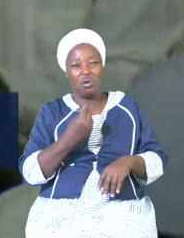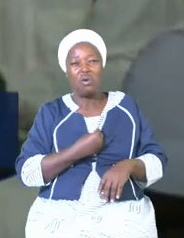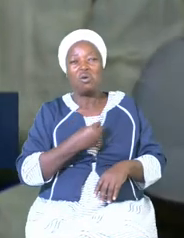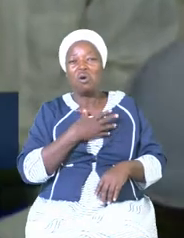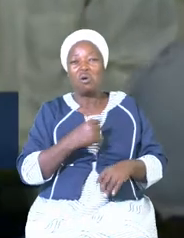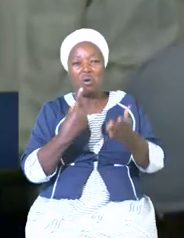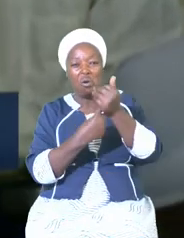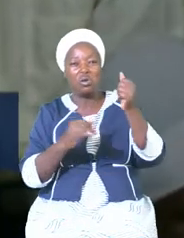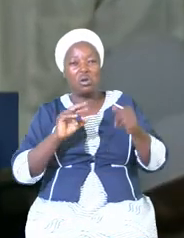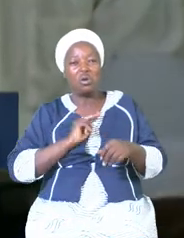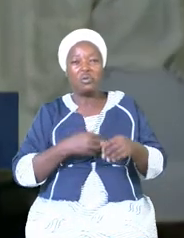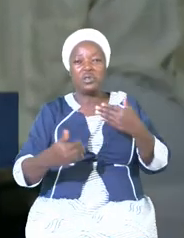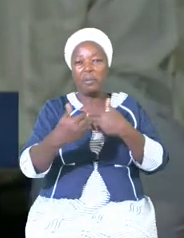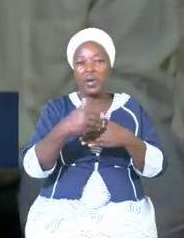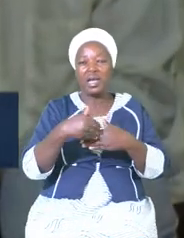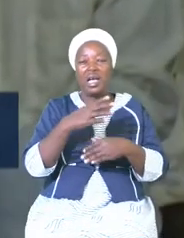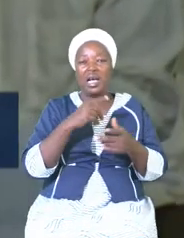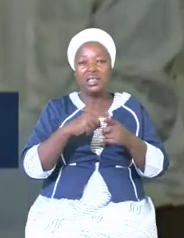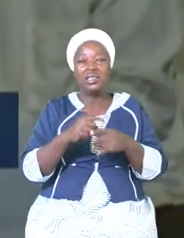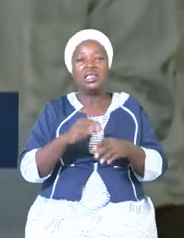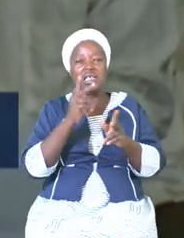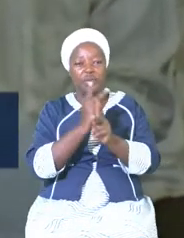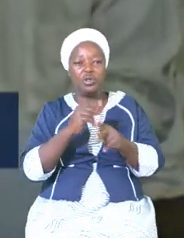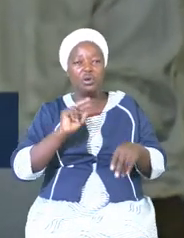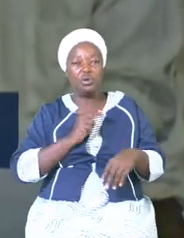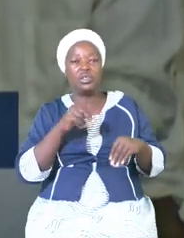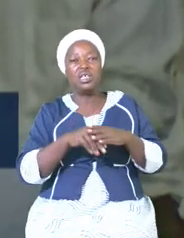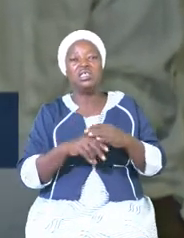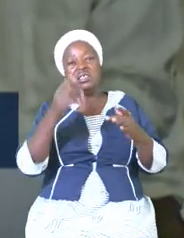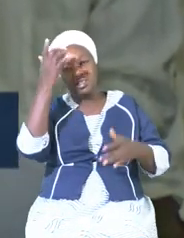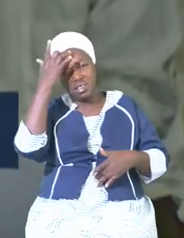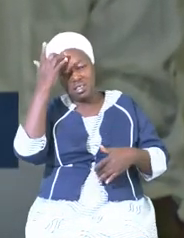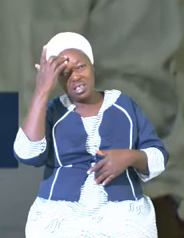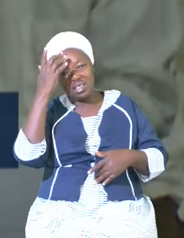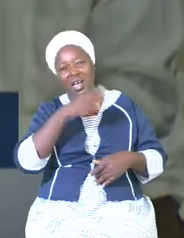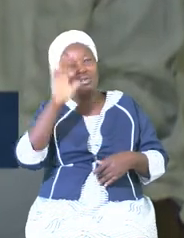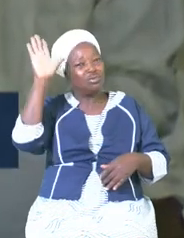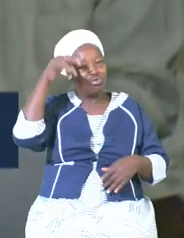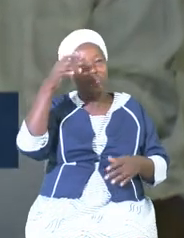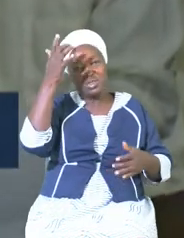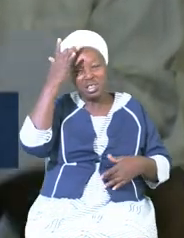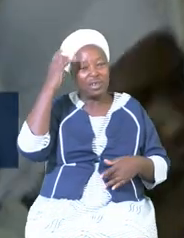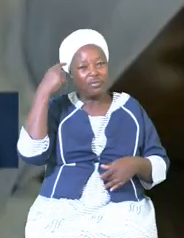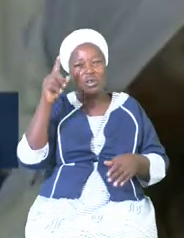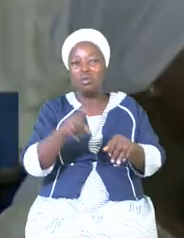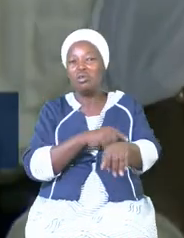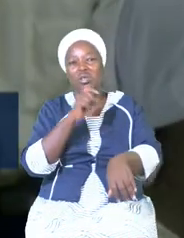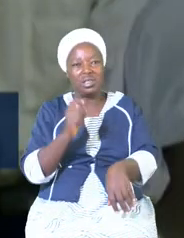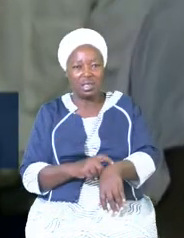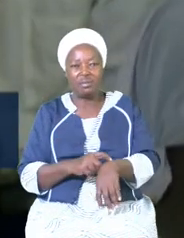us in detention from all sicknesses and diseases all over the world. There will be dominion